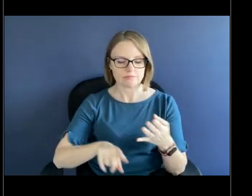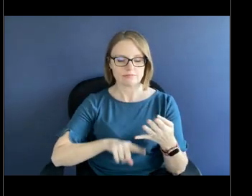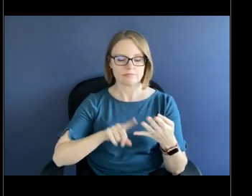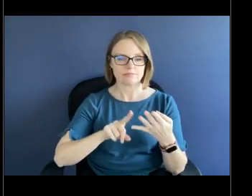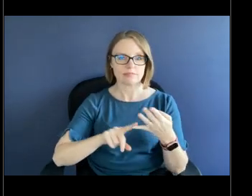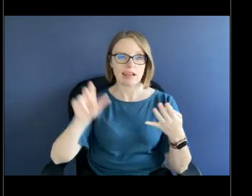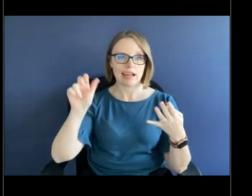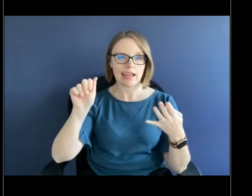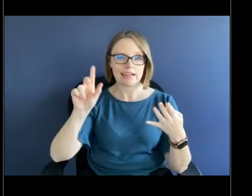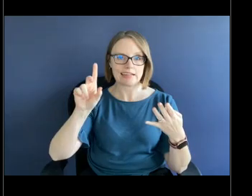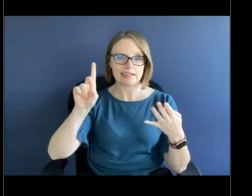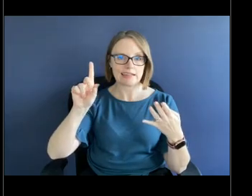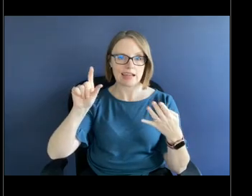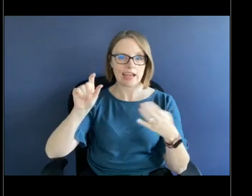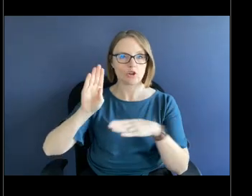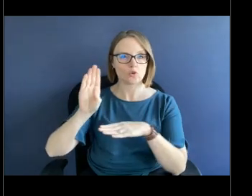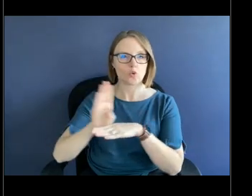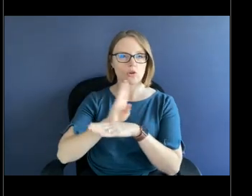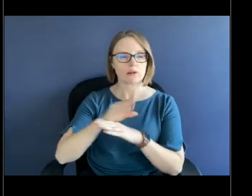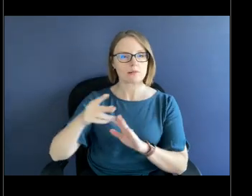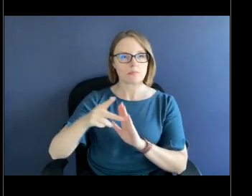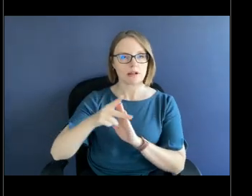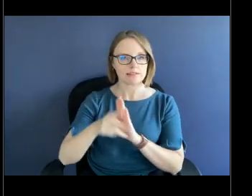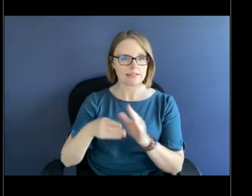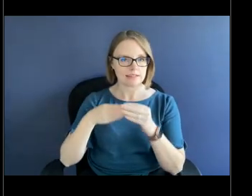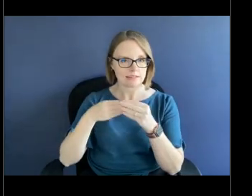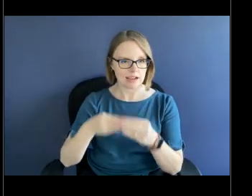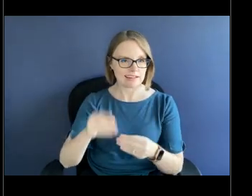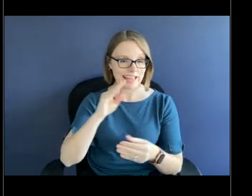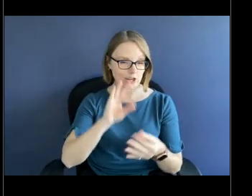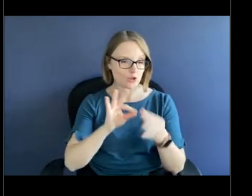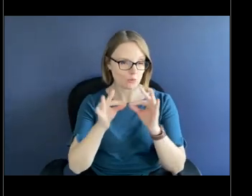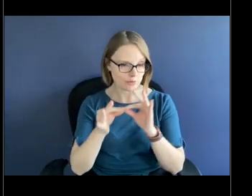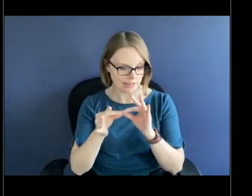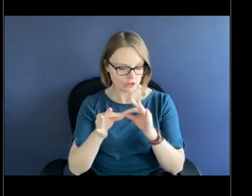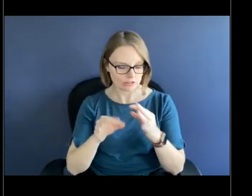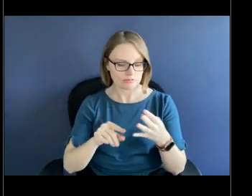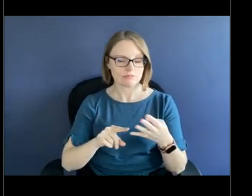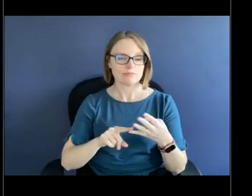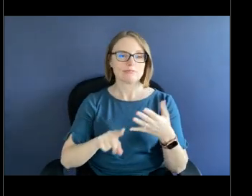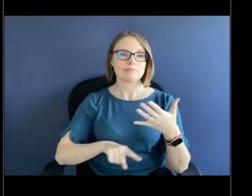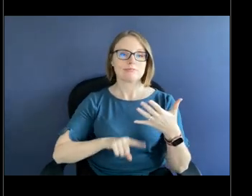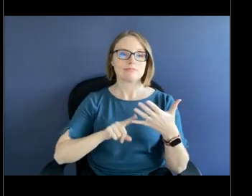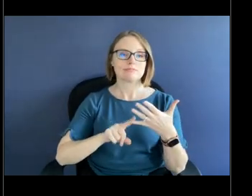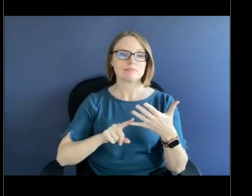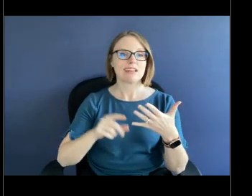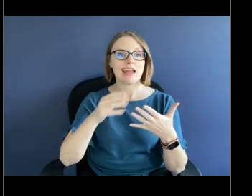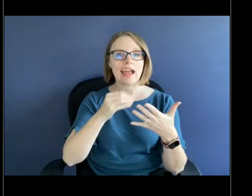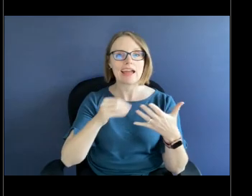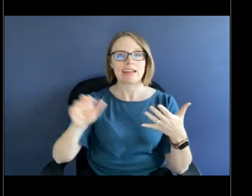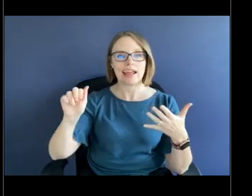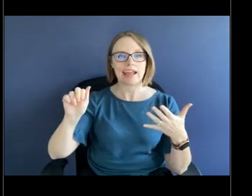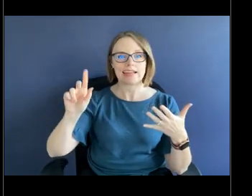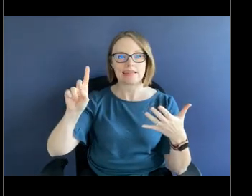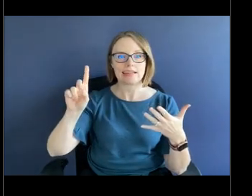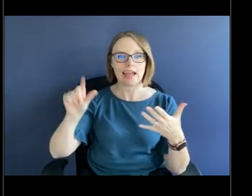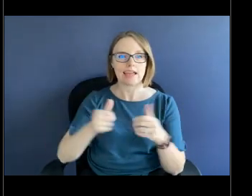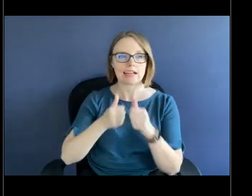ADA corporate policy guidance and interpretation, and ADA